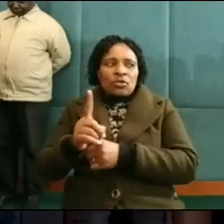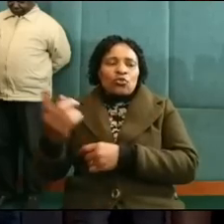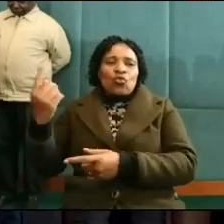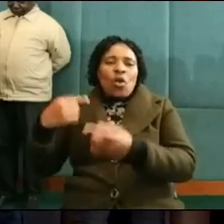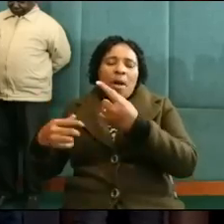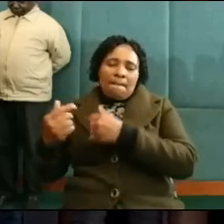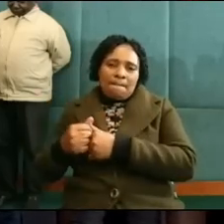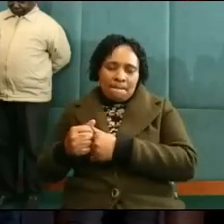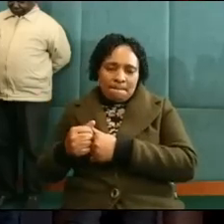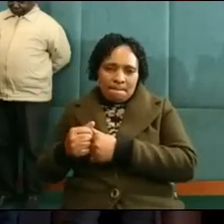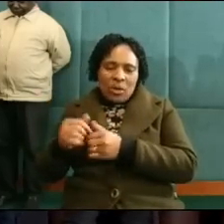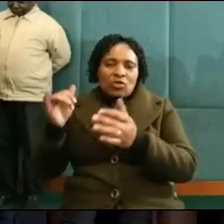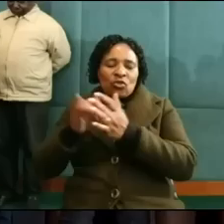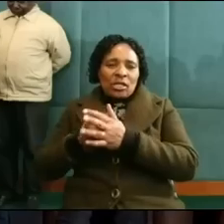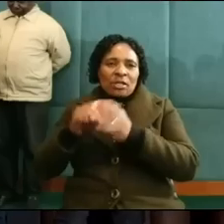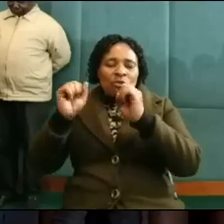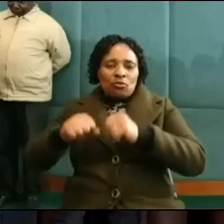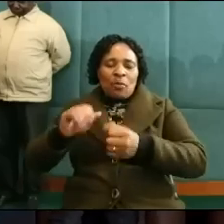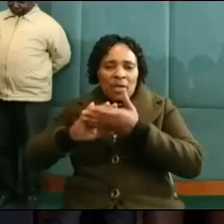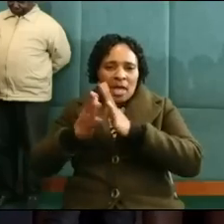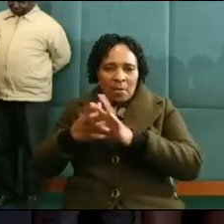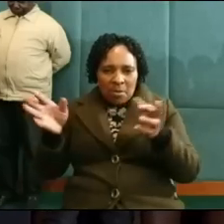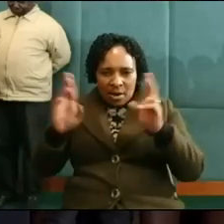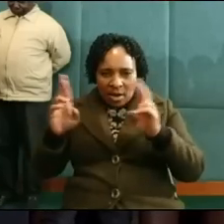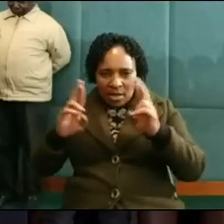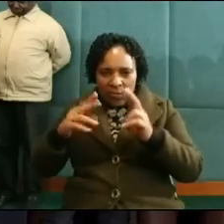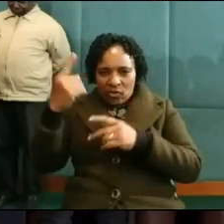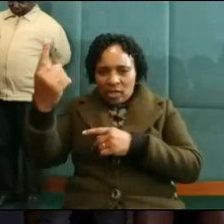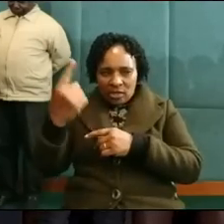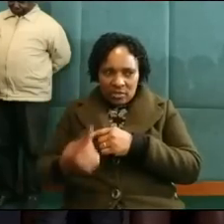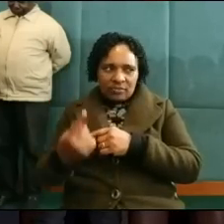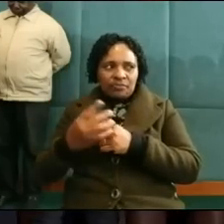come so that they can be ready for your return.